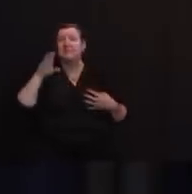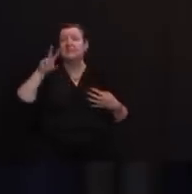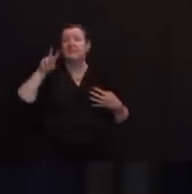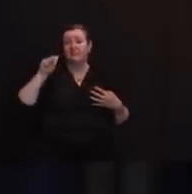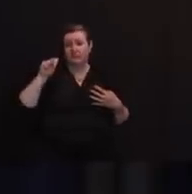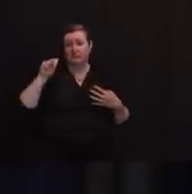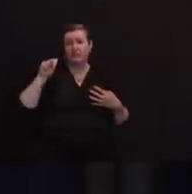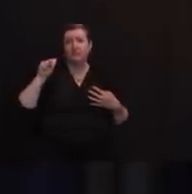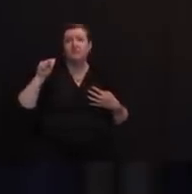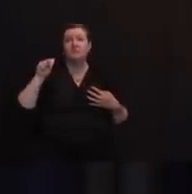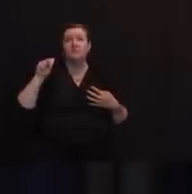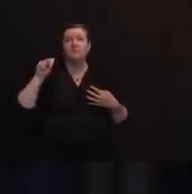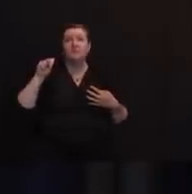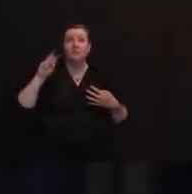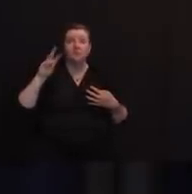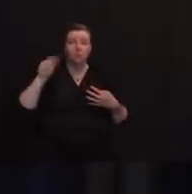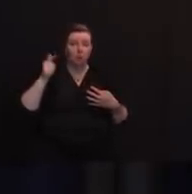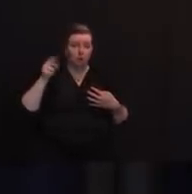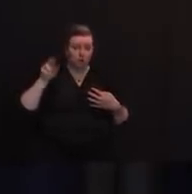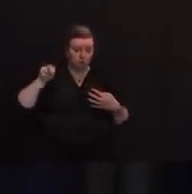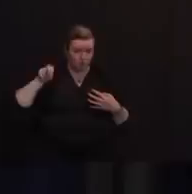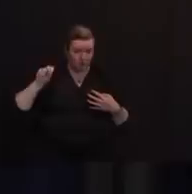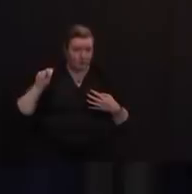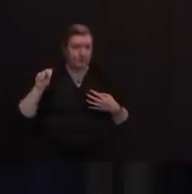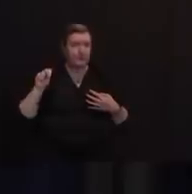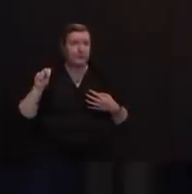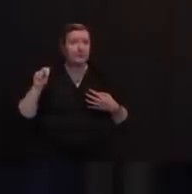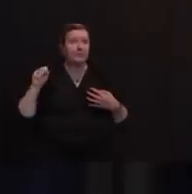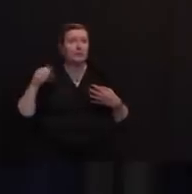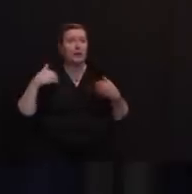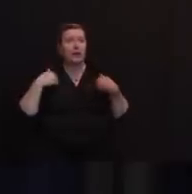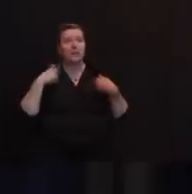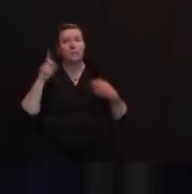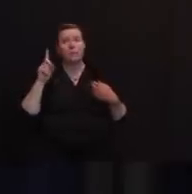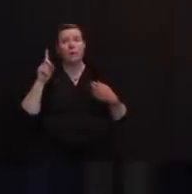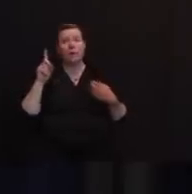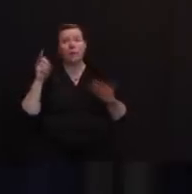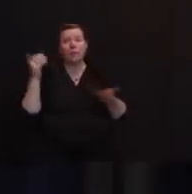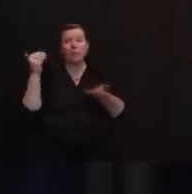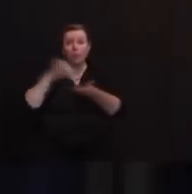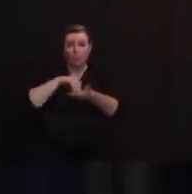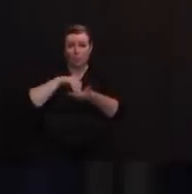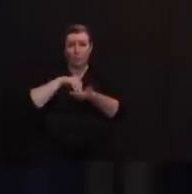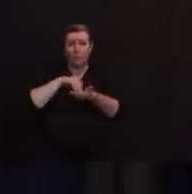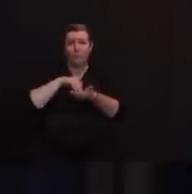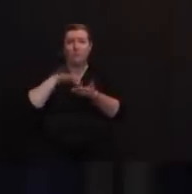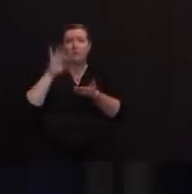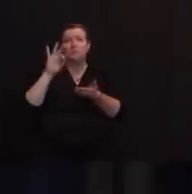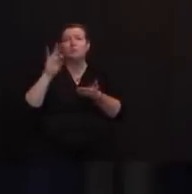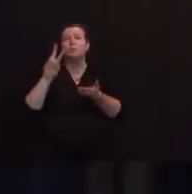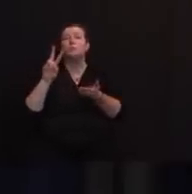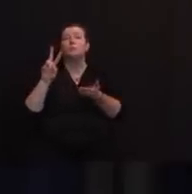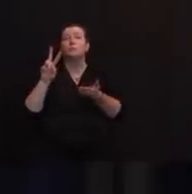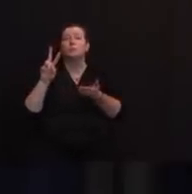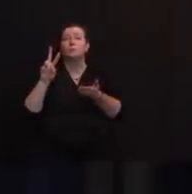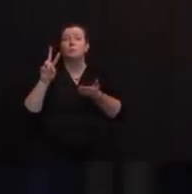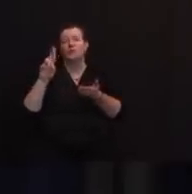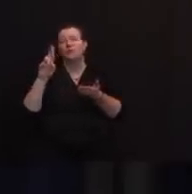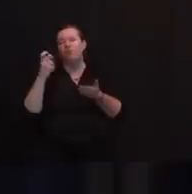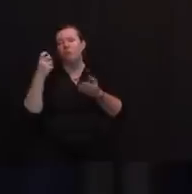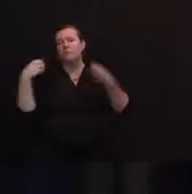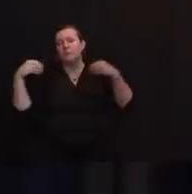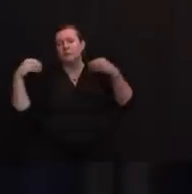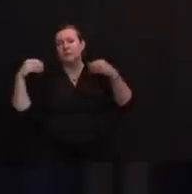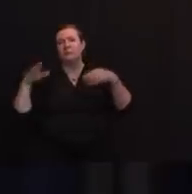1,092 clinics are registered. 1,092 facilities will have. And that's through the end